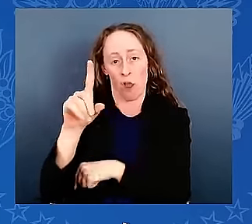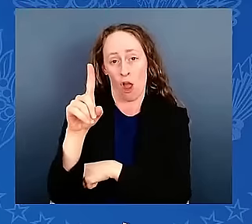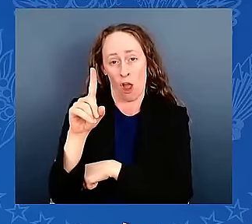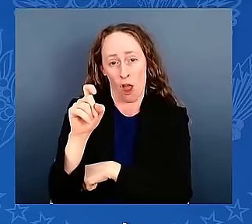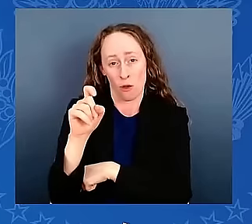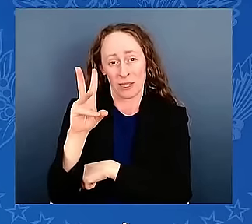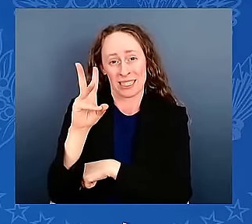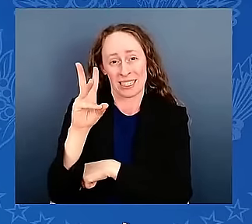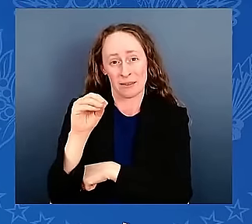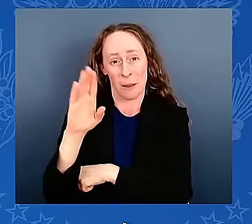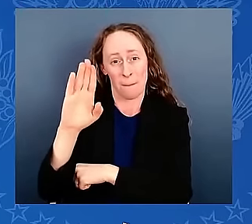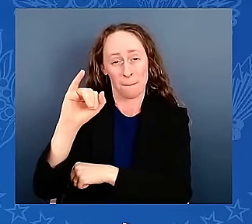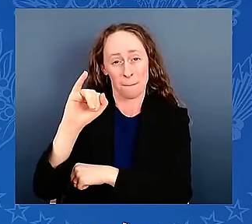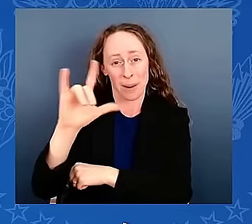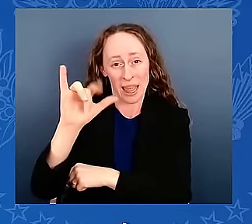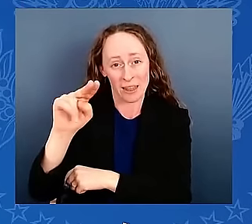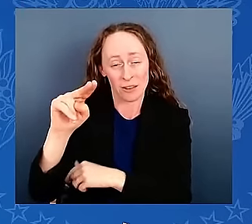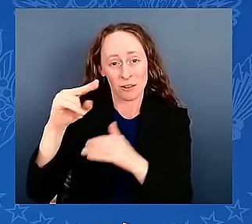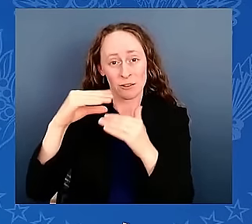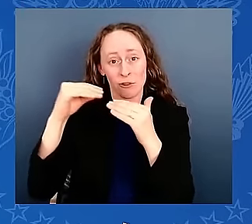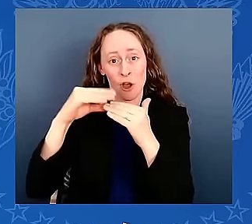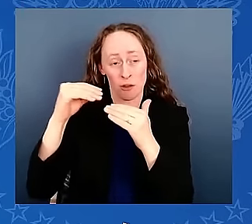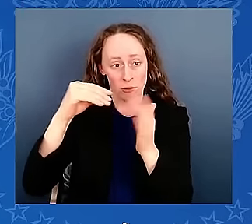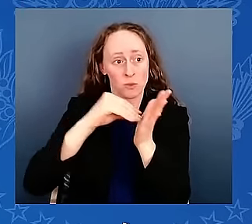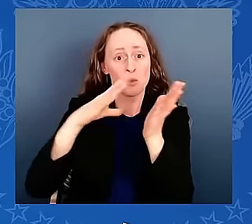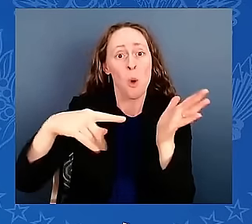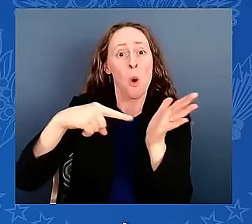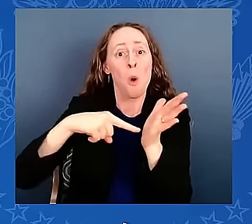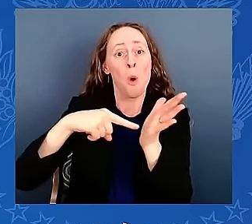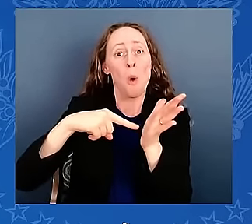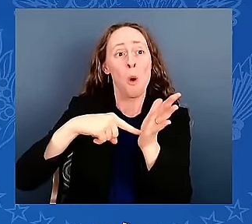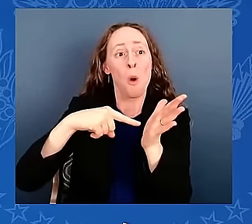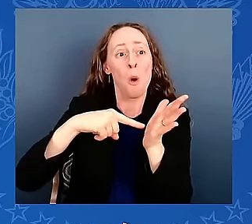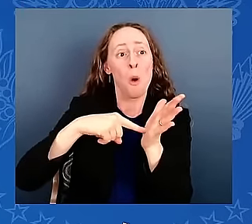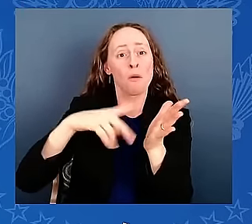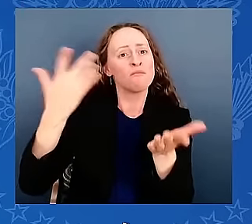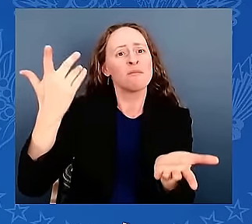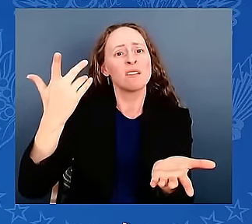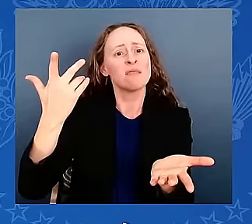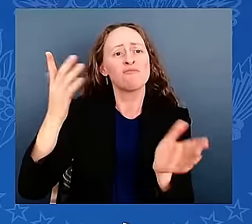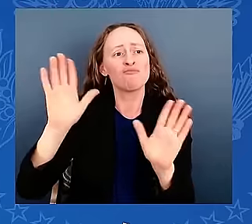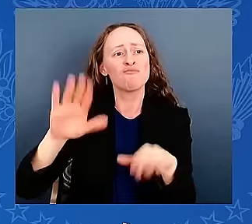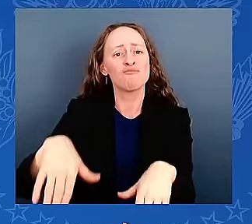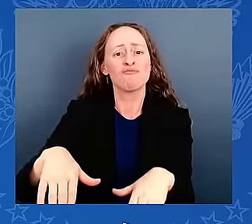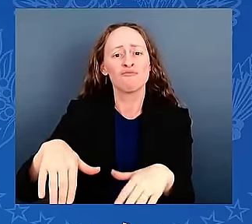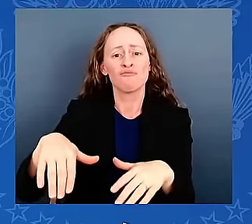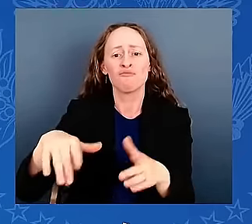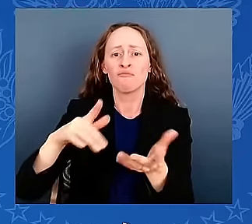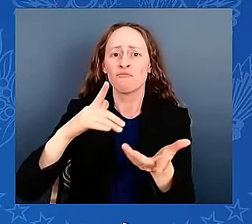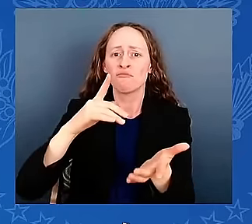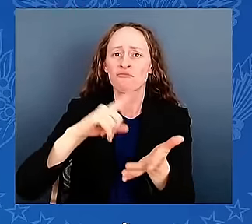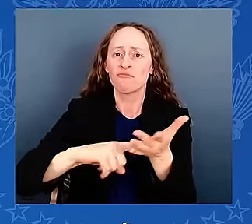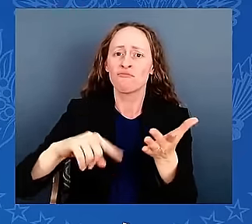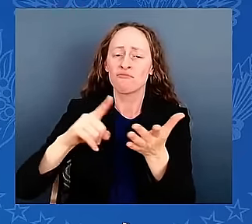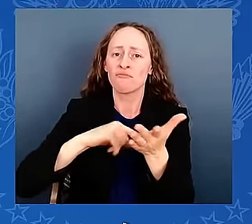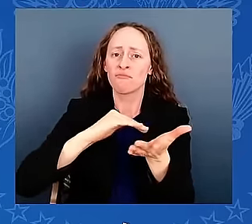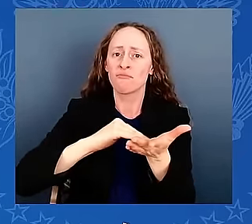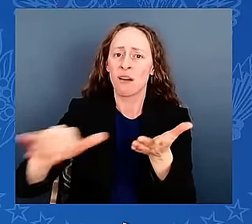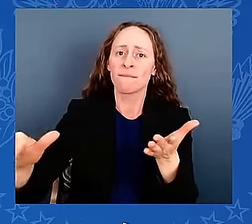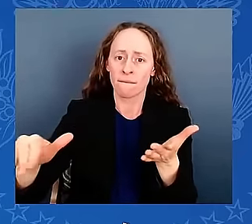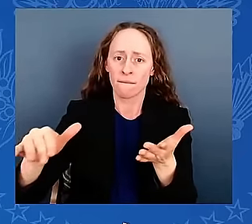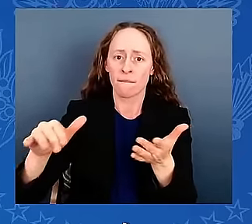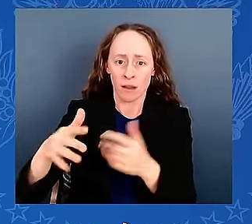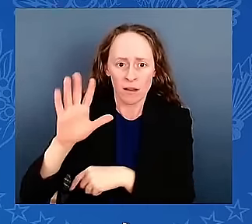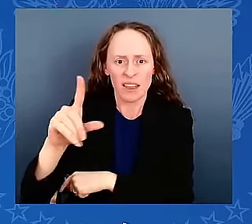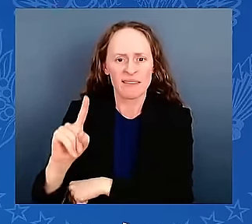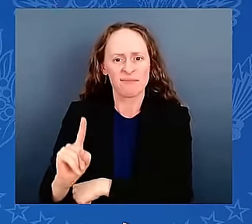Teachers, for the first time, qualify for home ownership or increasing the quality of the housing stock that